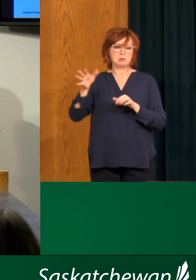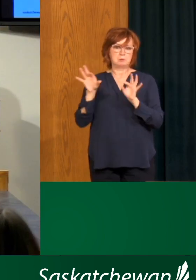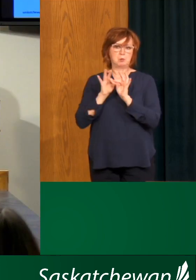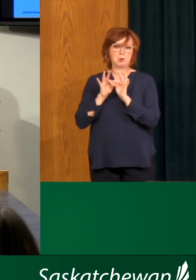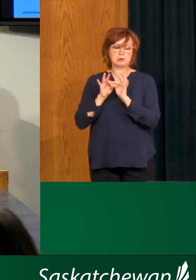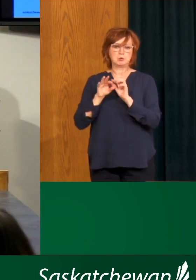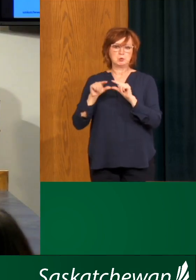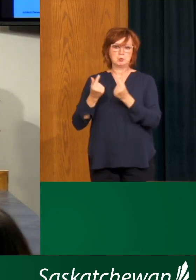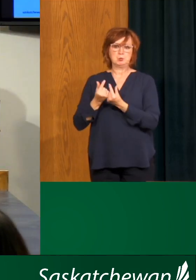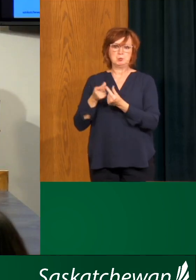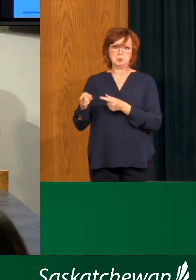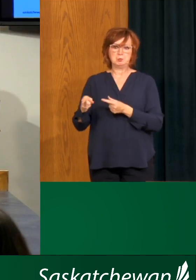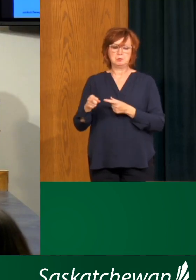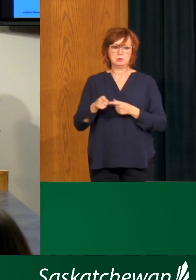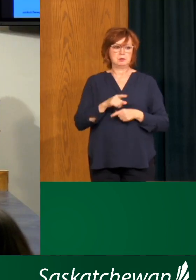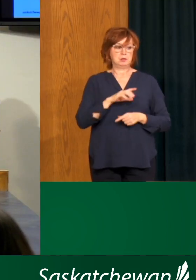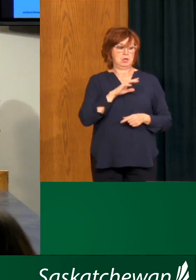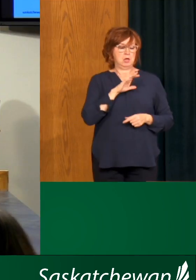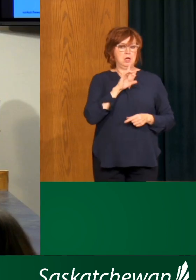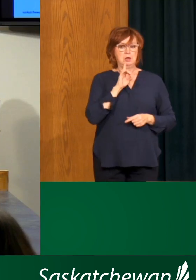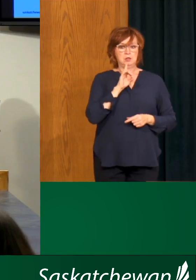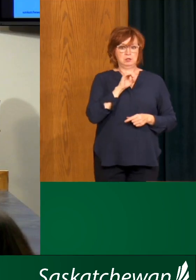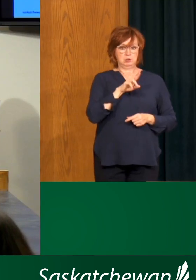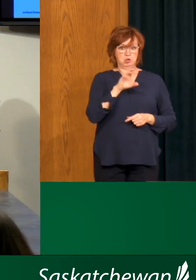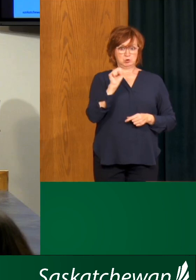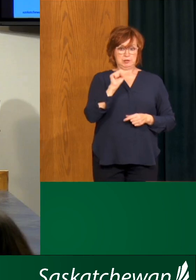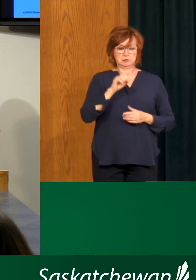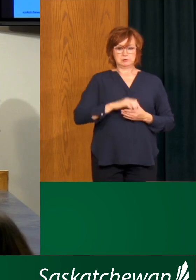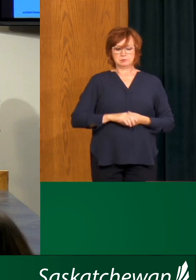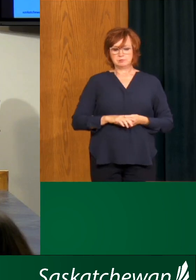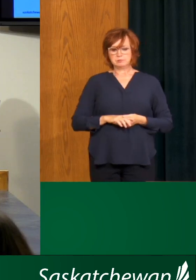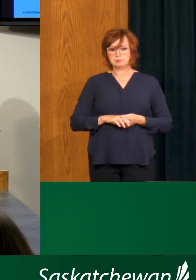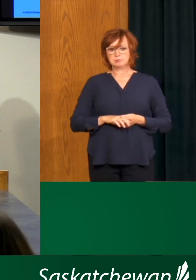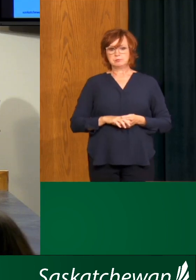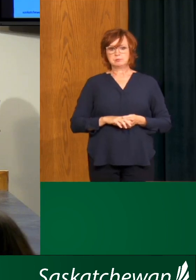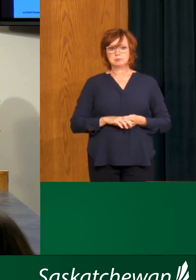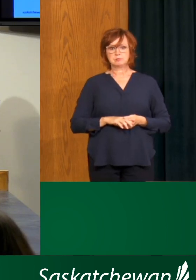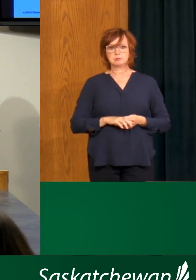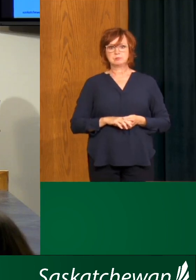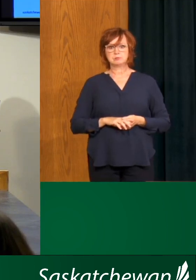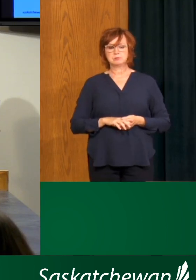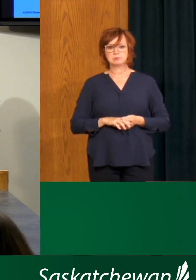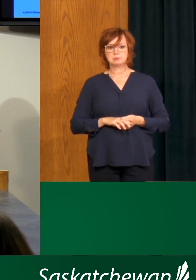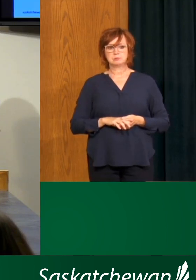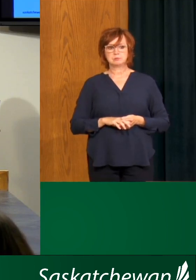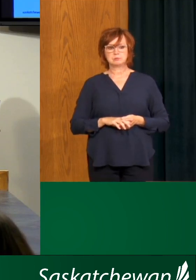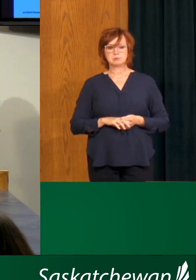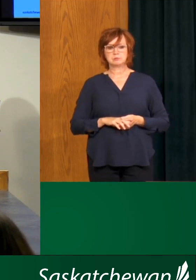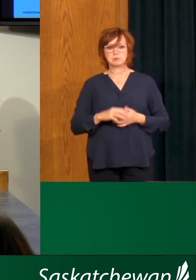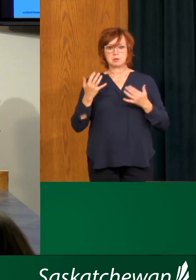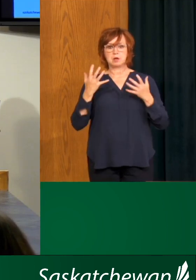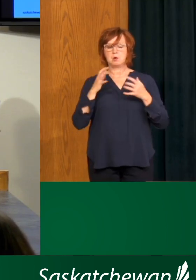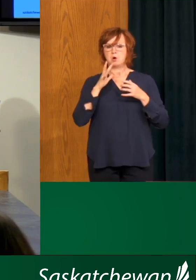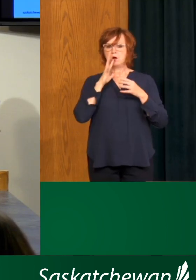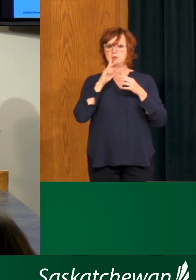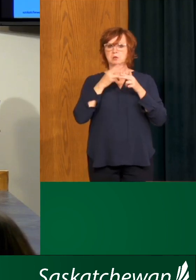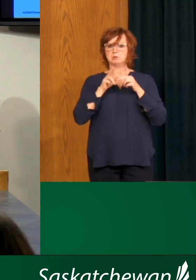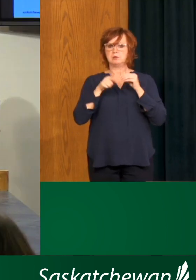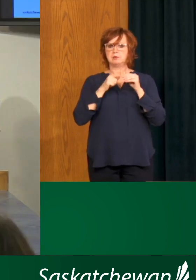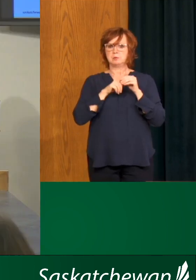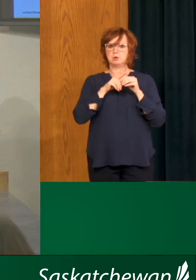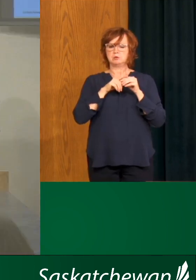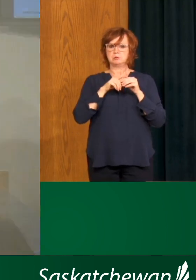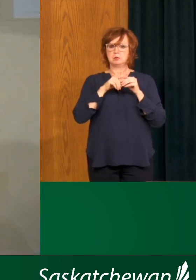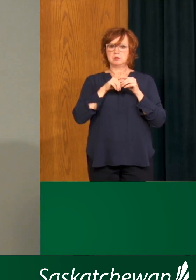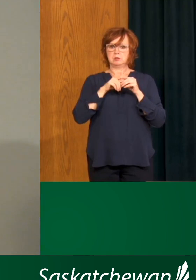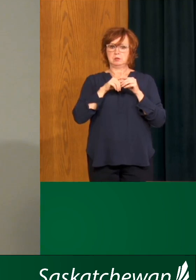I'll want to make, and I'd also like to maybe make that comment with reference to interprovincial travel, is that generally